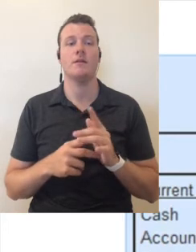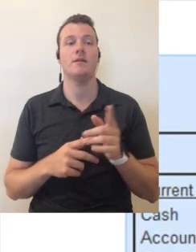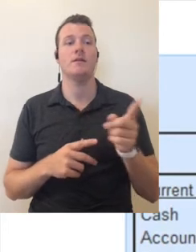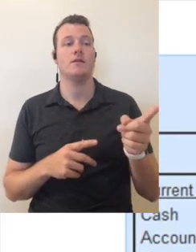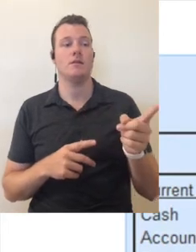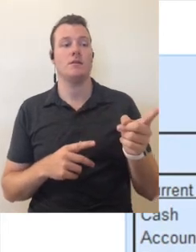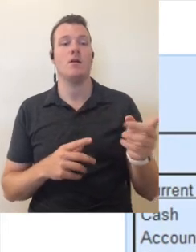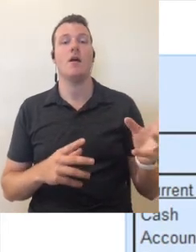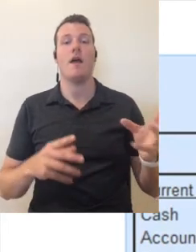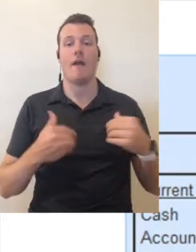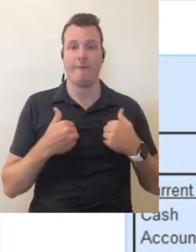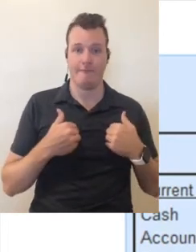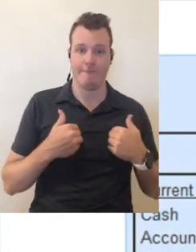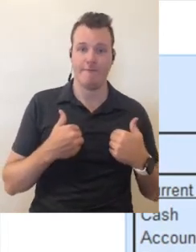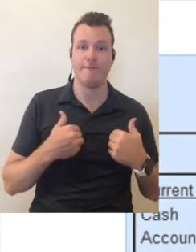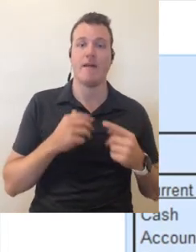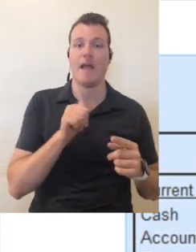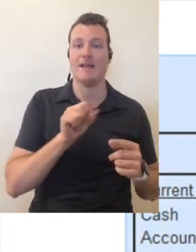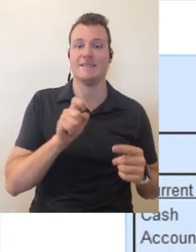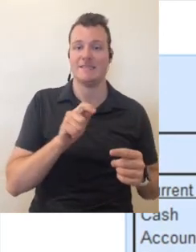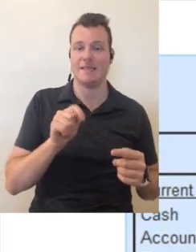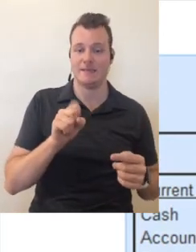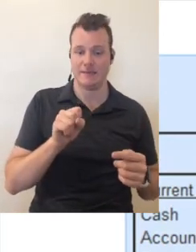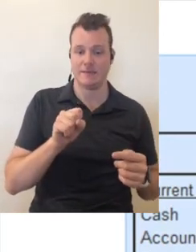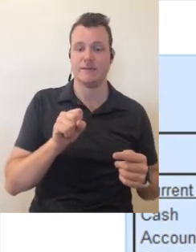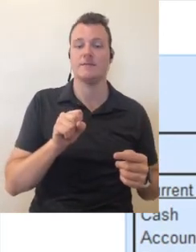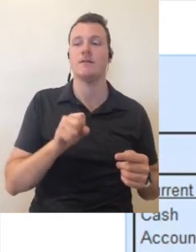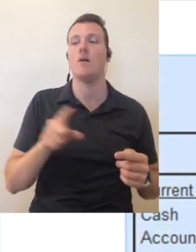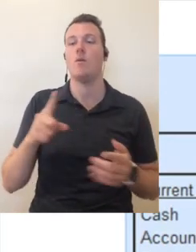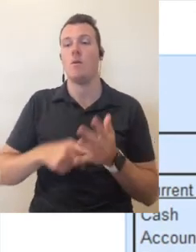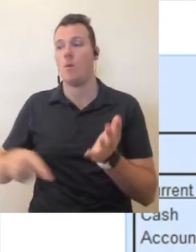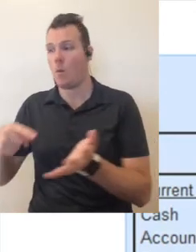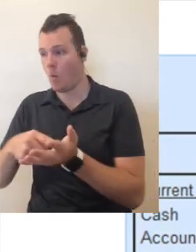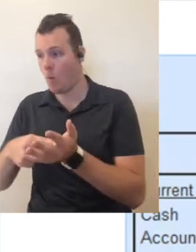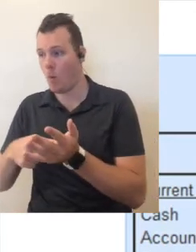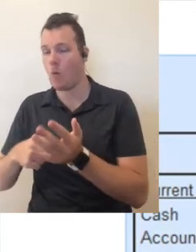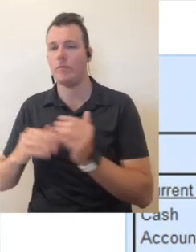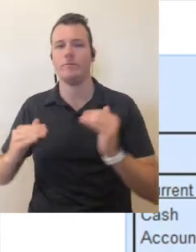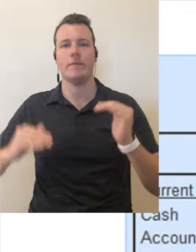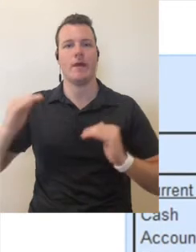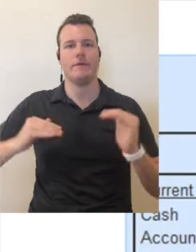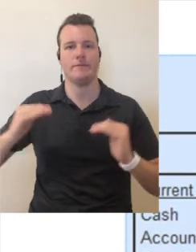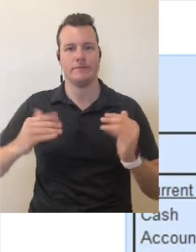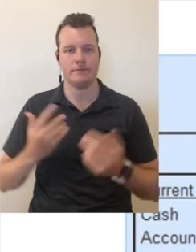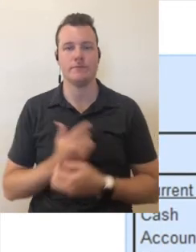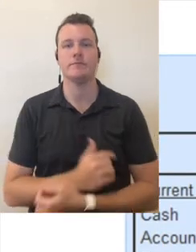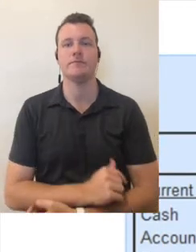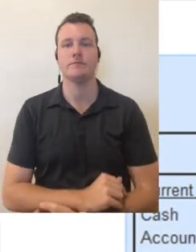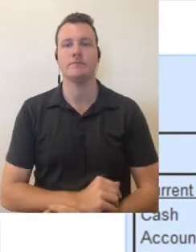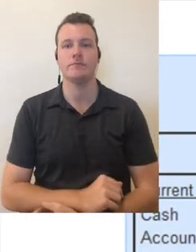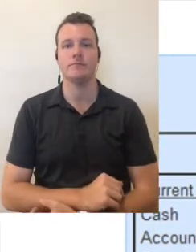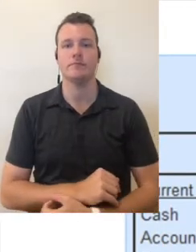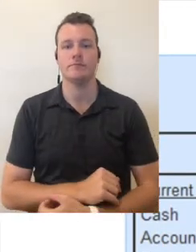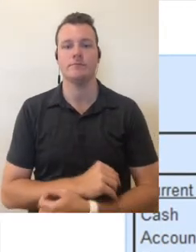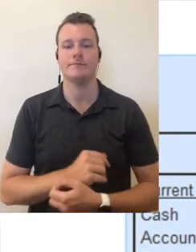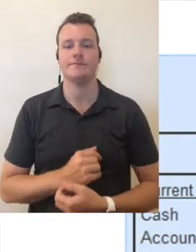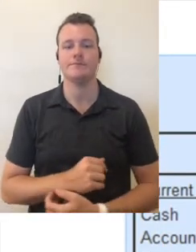you owe and what you own balance each other out. So again, this is one way of looking at your